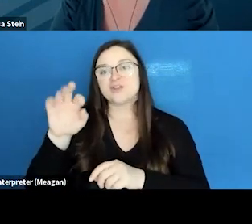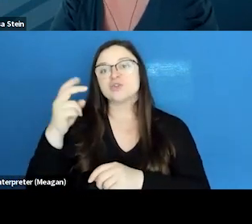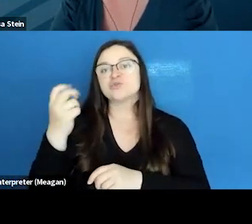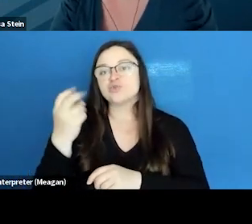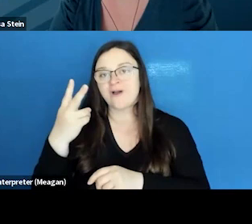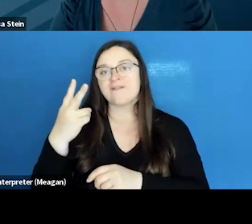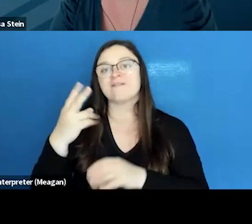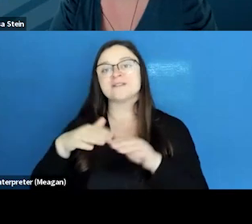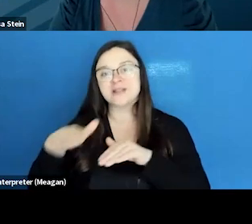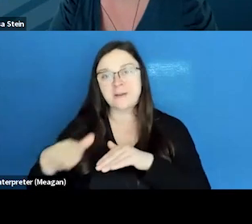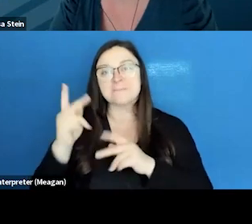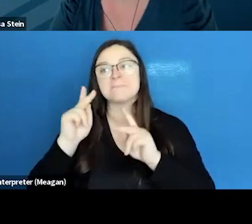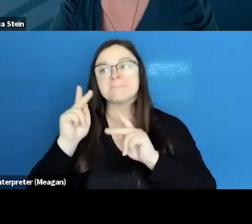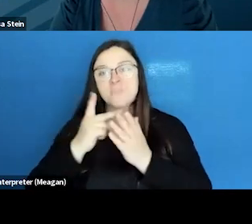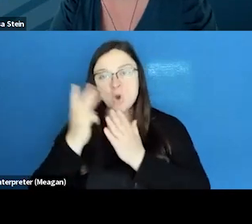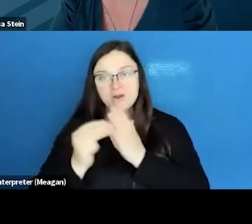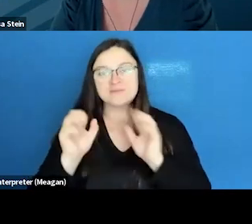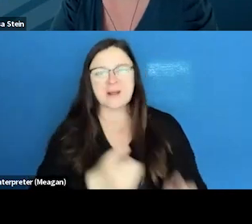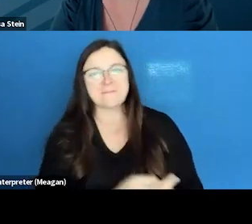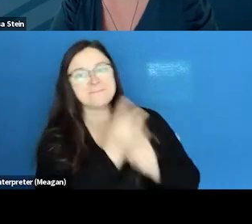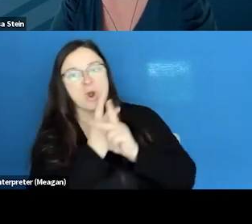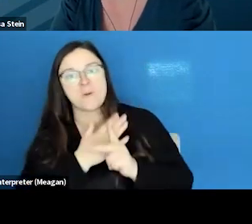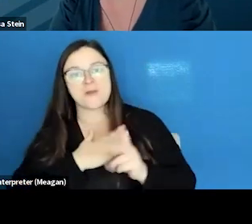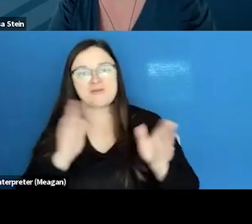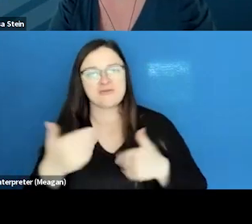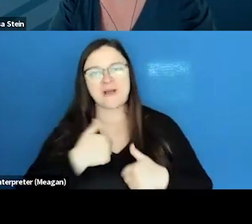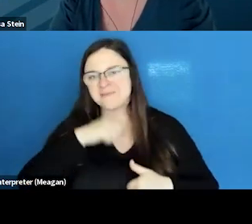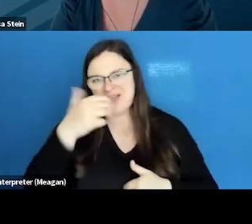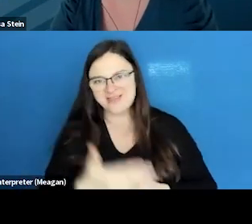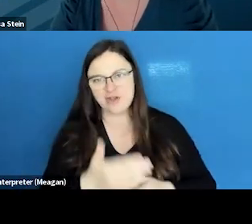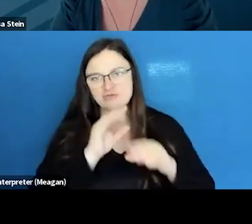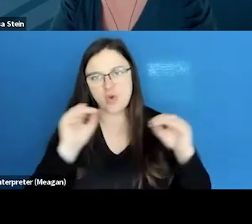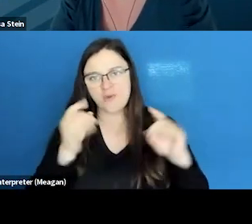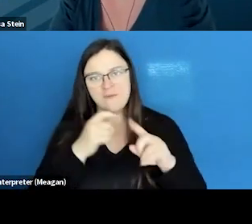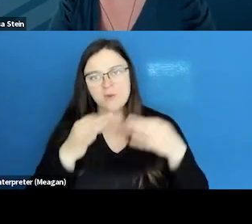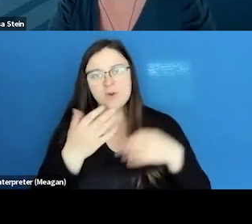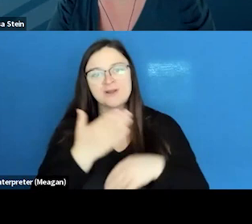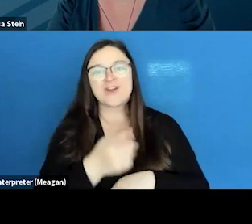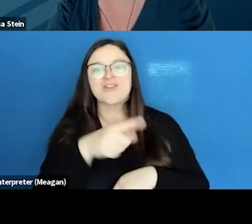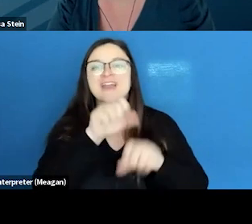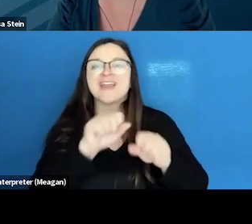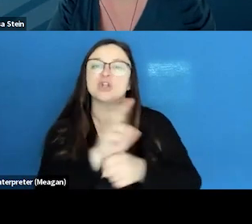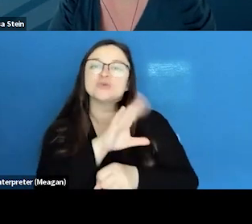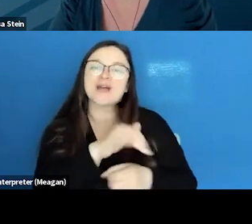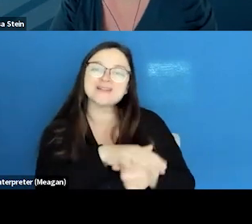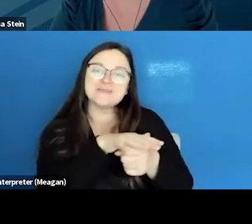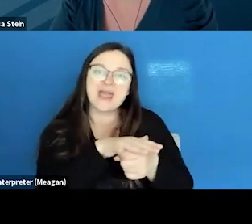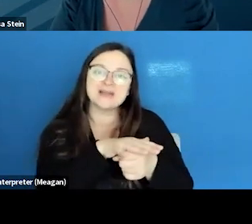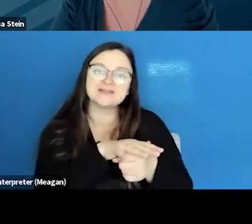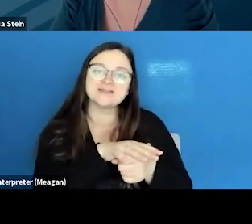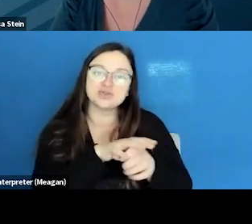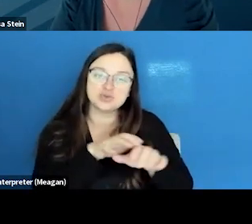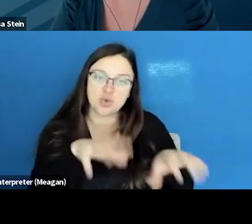come in, and it's a place where they can meet. And of course, I'm not there, and none of us are there, and they can use the space to do